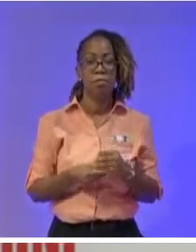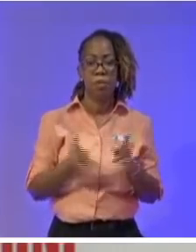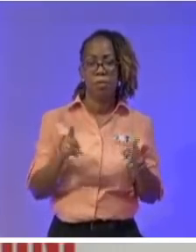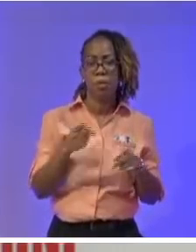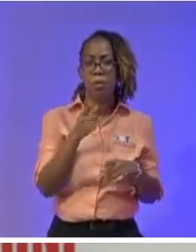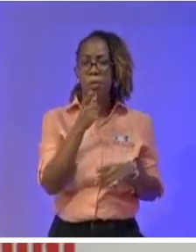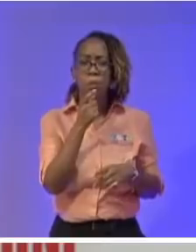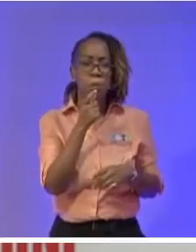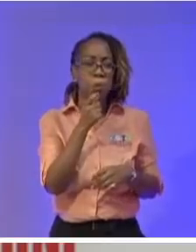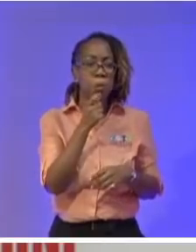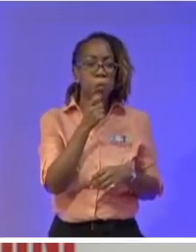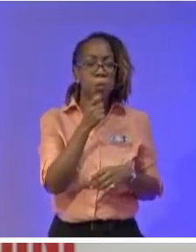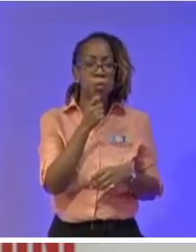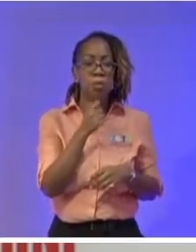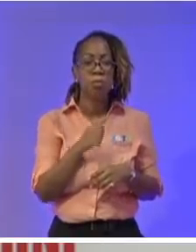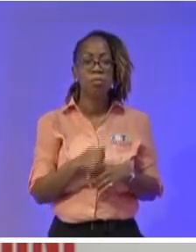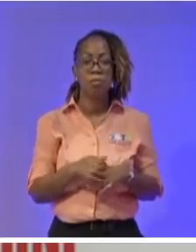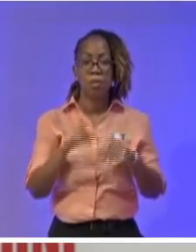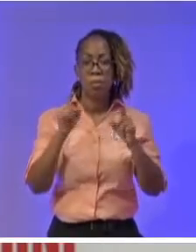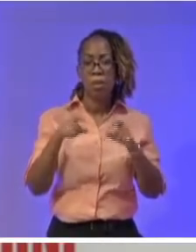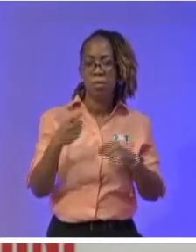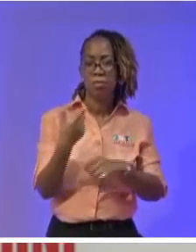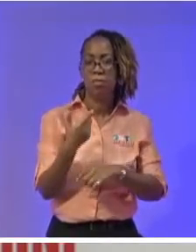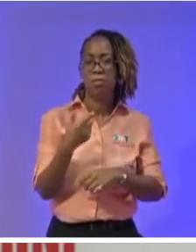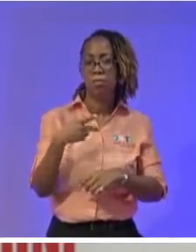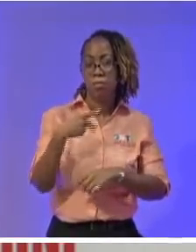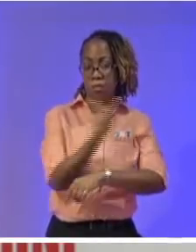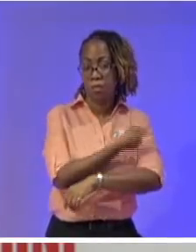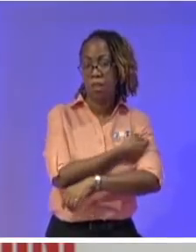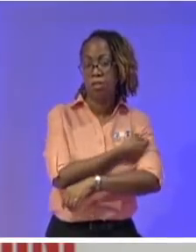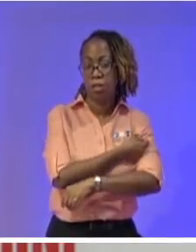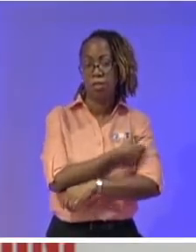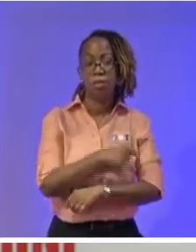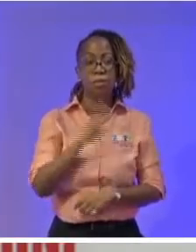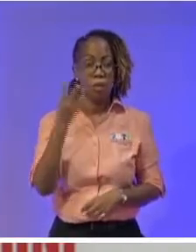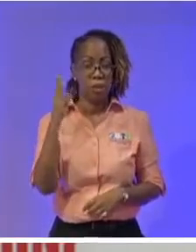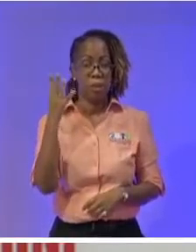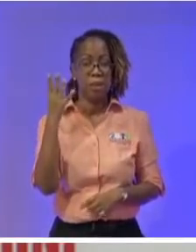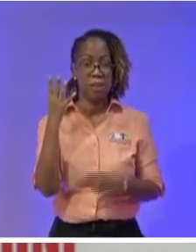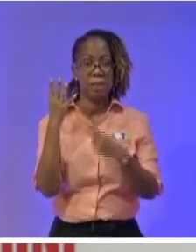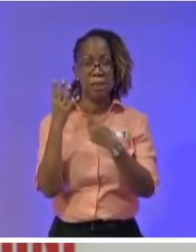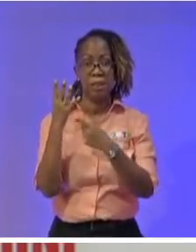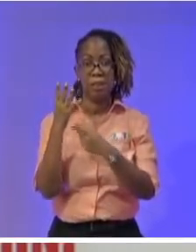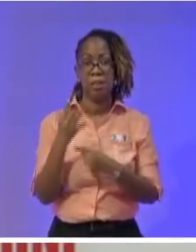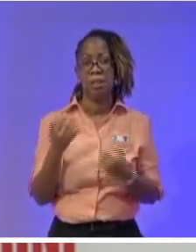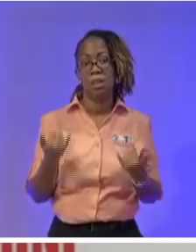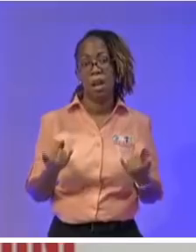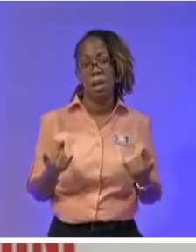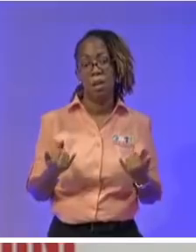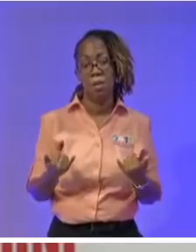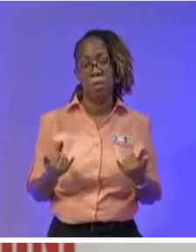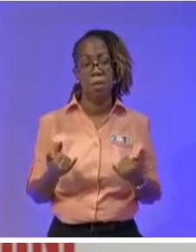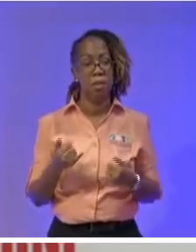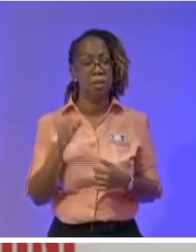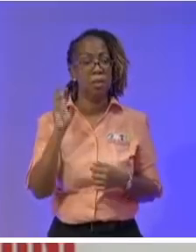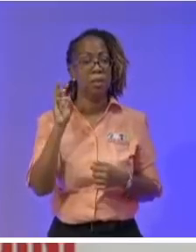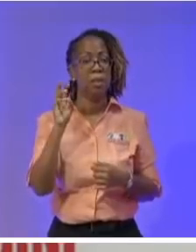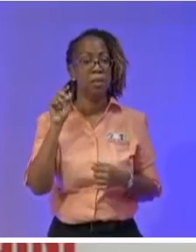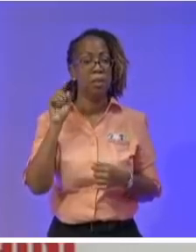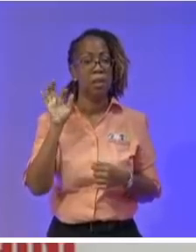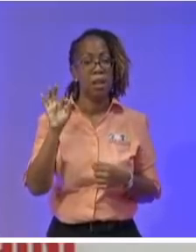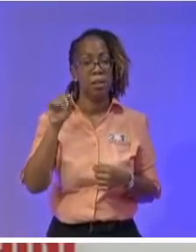be boosted in this first month of the booster program now stands at